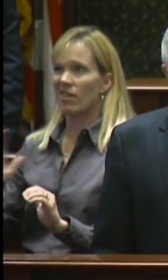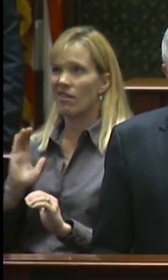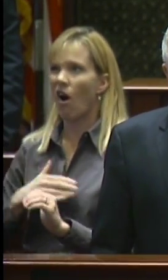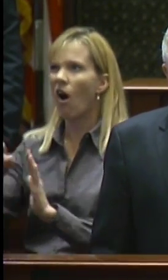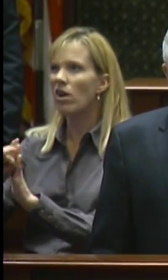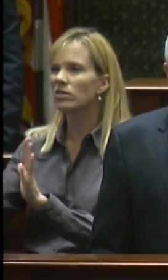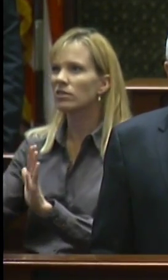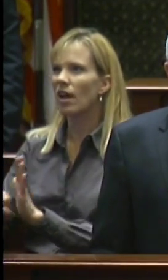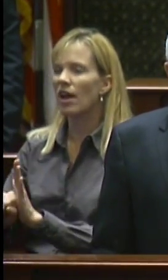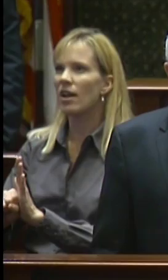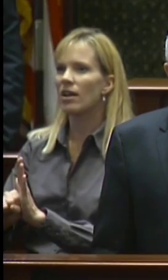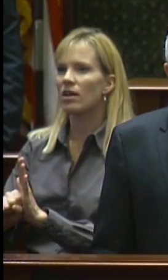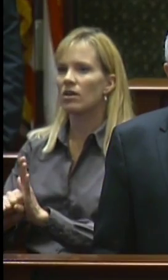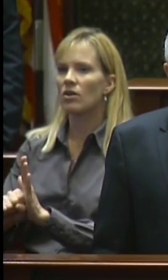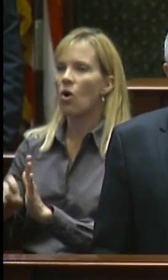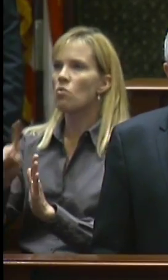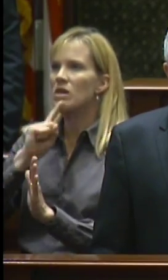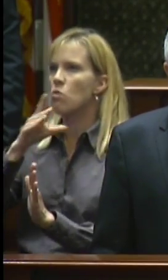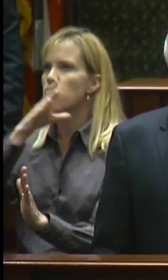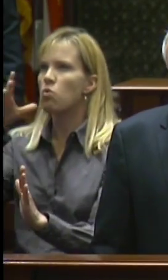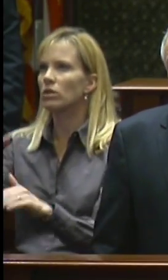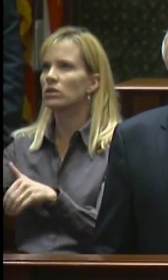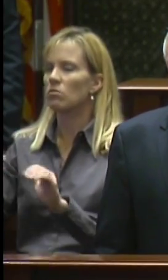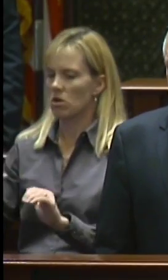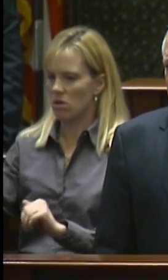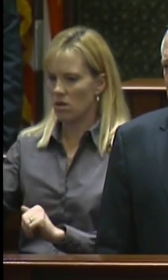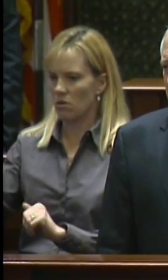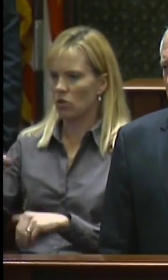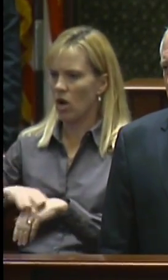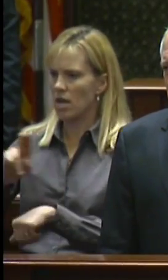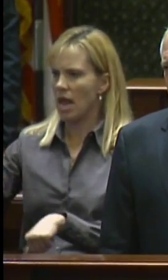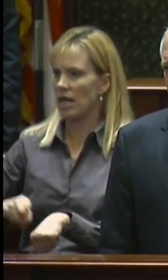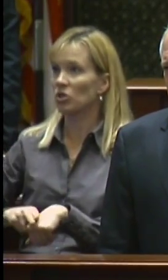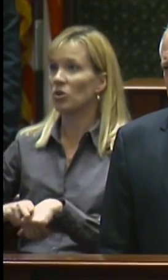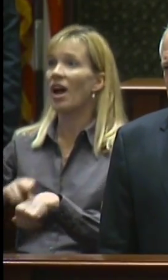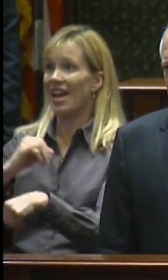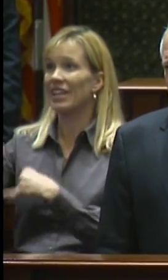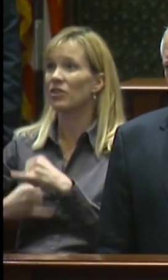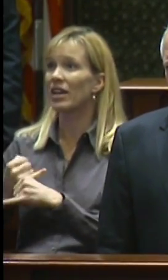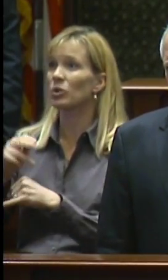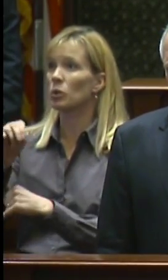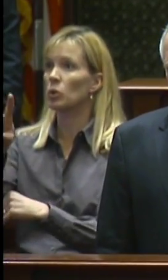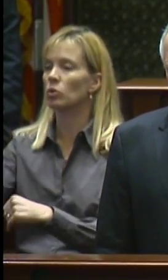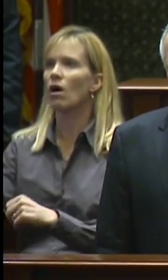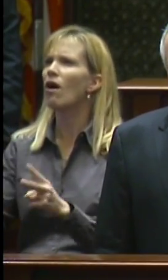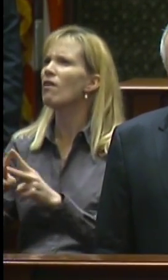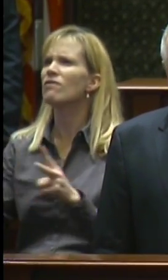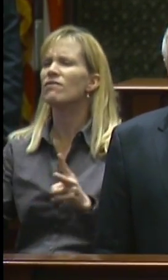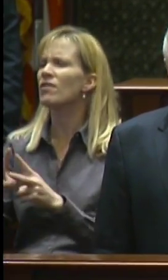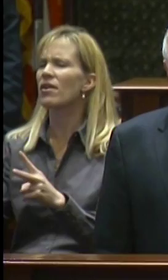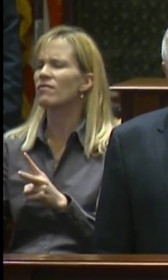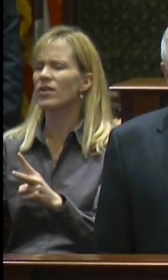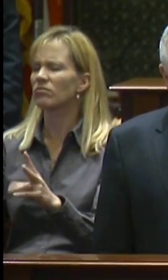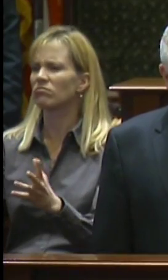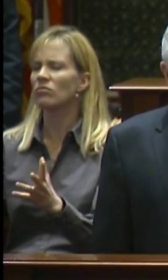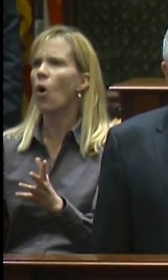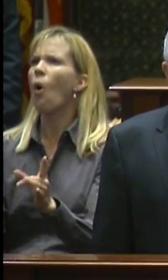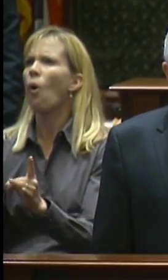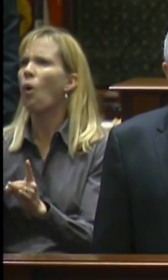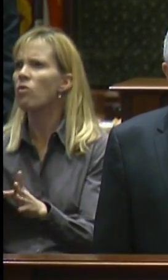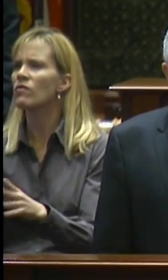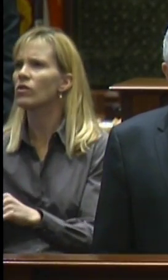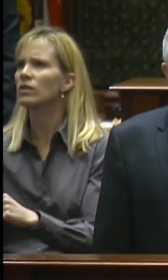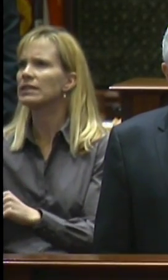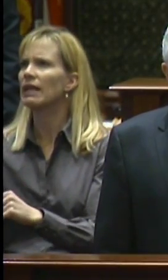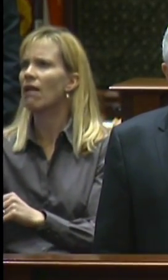state, Burr Oak Cemetery. It was on the national and international news. It was a very, very horrific